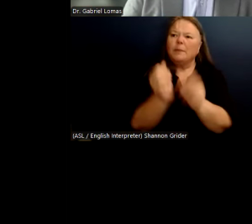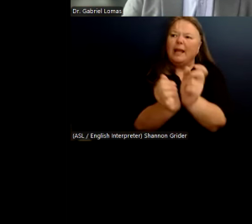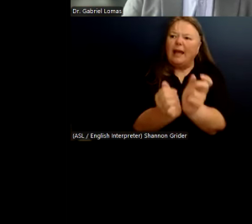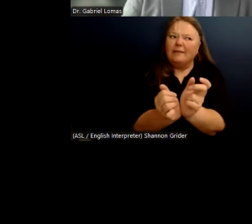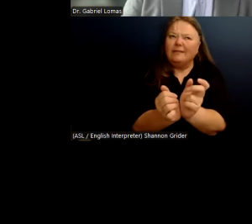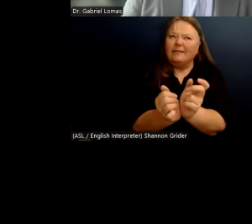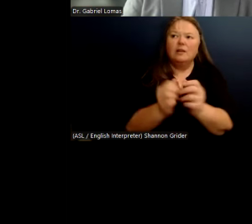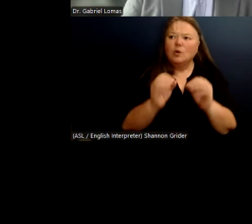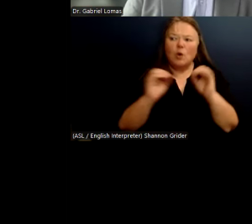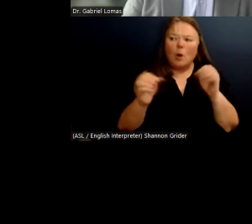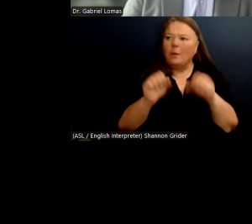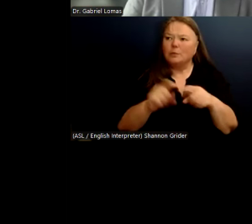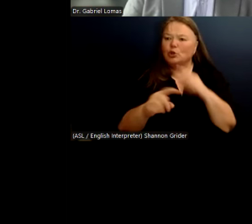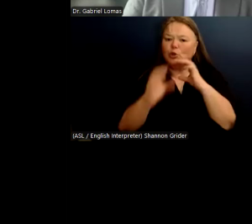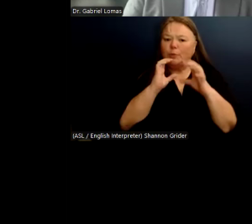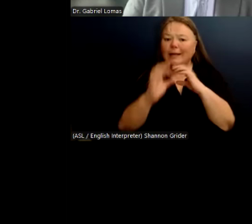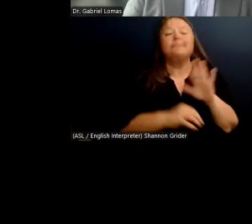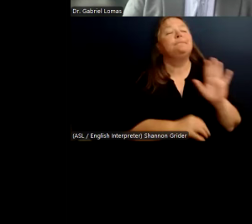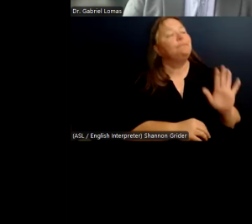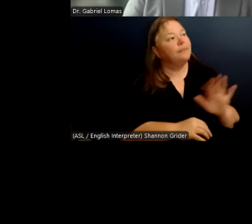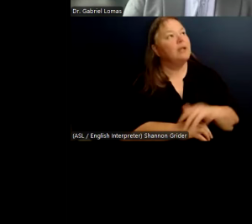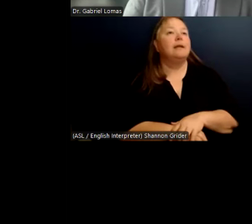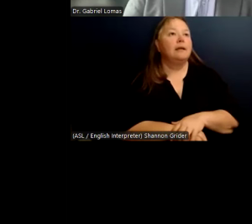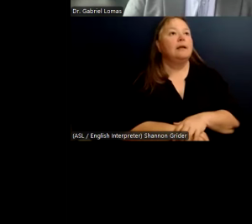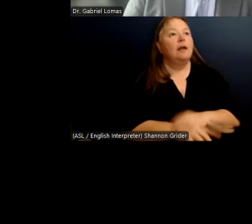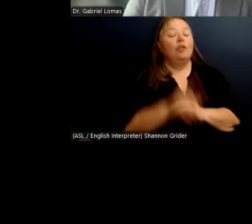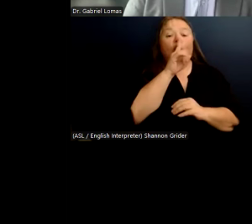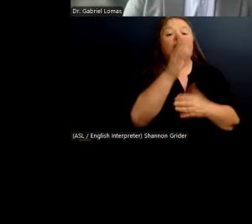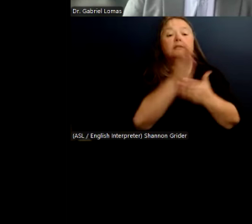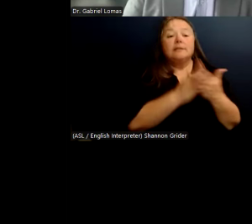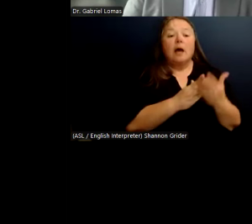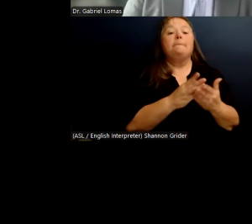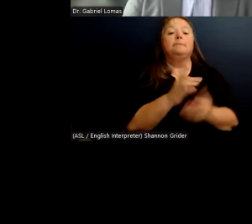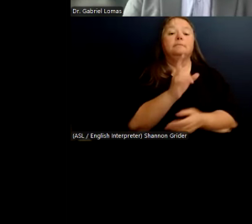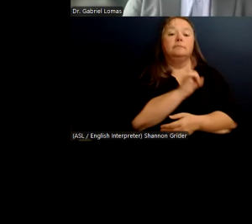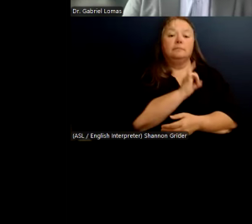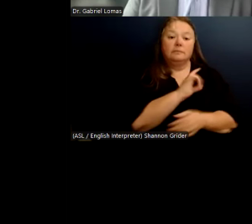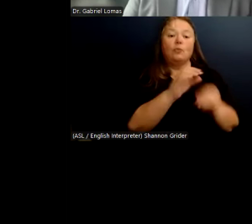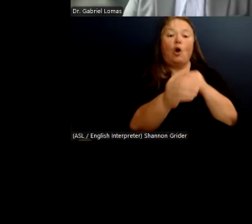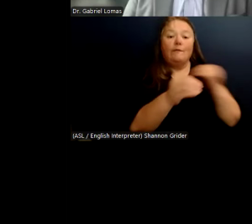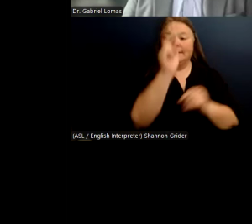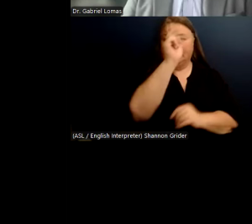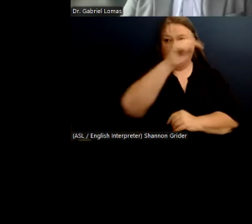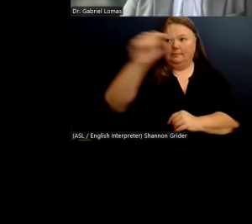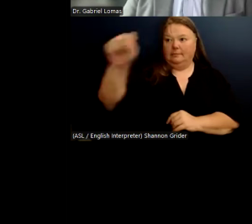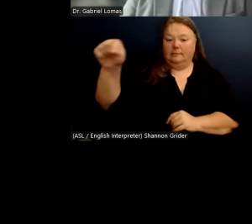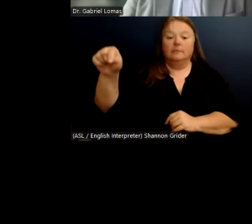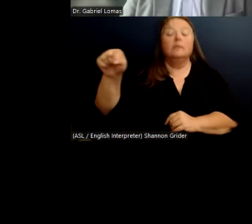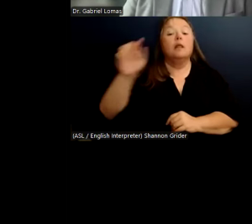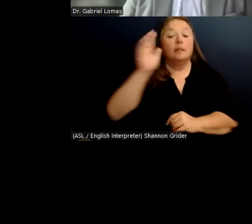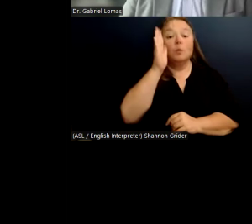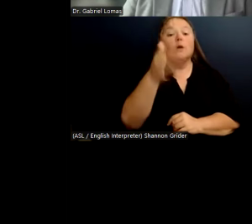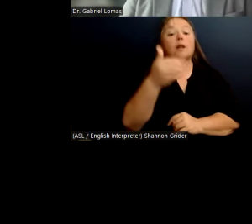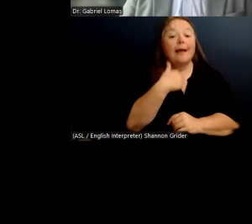to communicate. And there are some offices now, law enforcement offices, that do